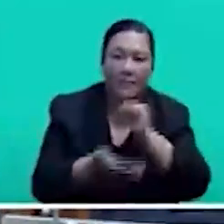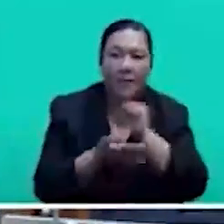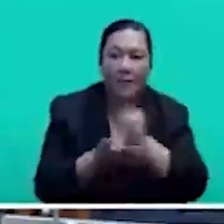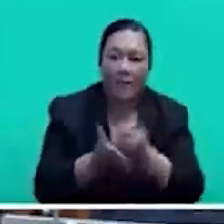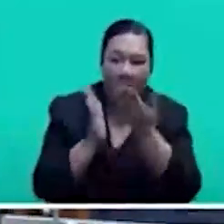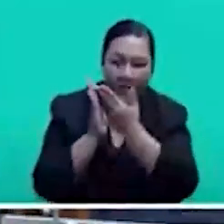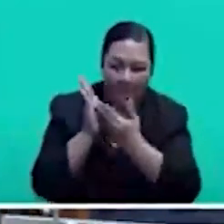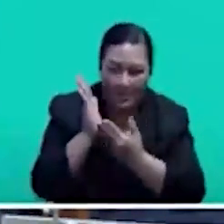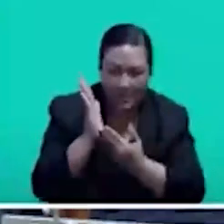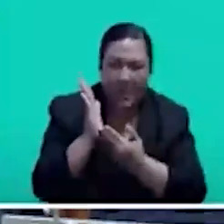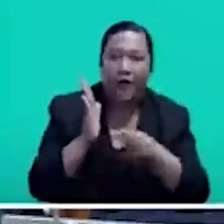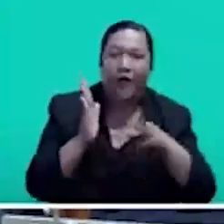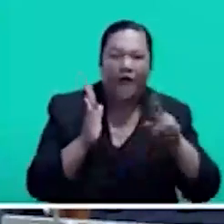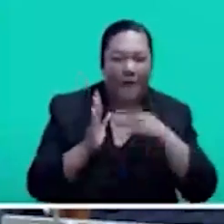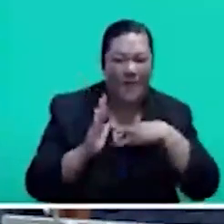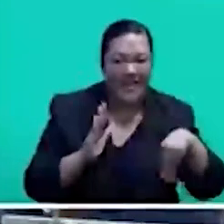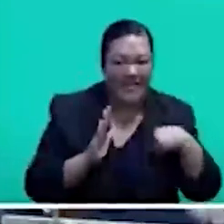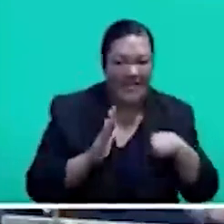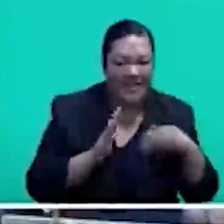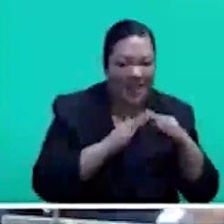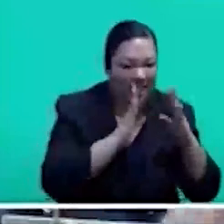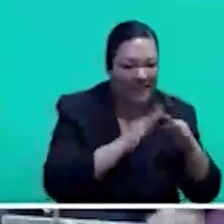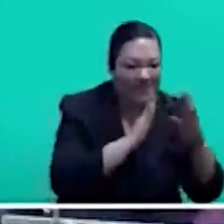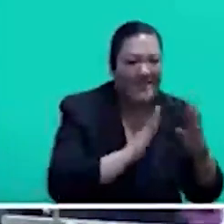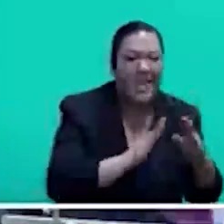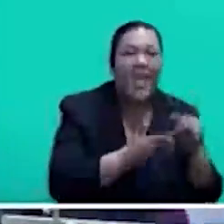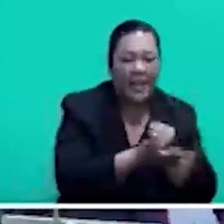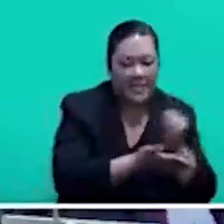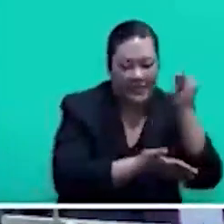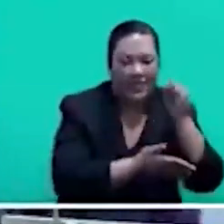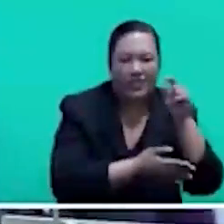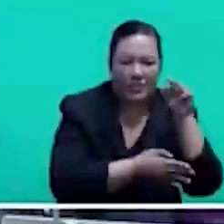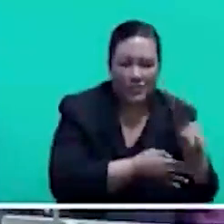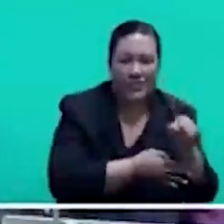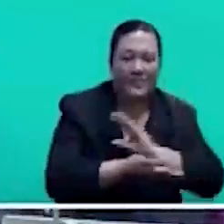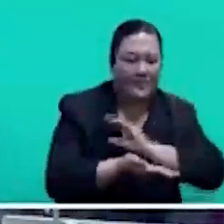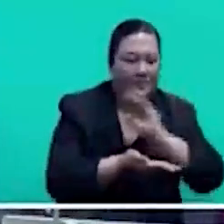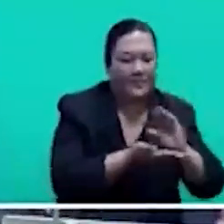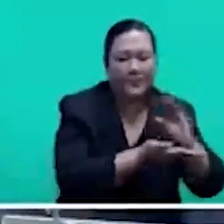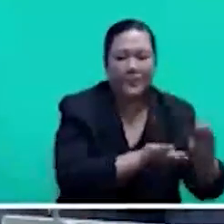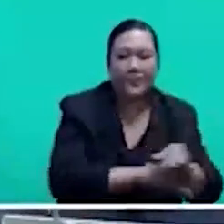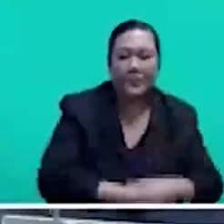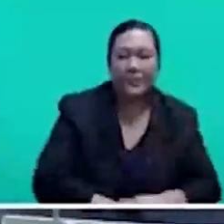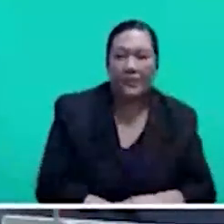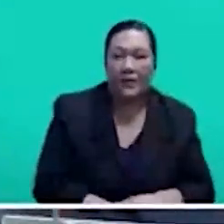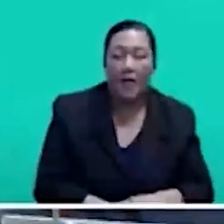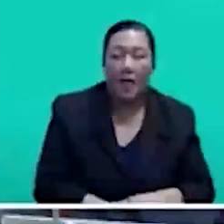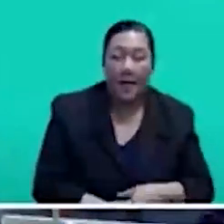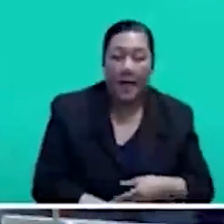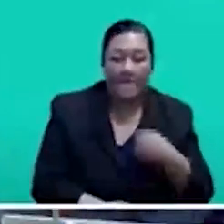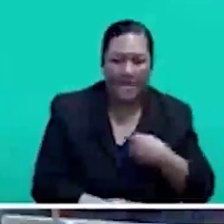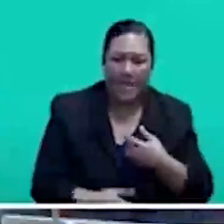Ministry's headquarters and its line agencies and institutions. I am indeed appreciative of the budget allocated to my